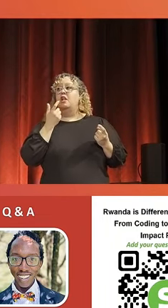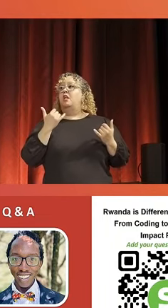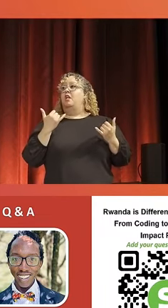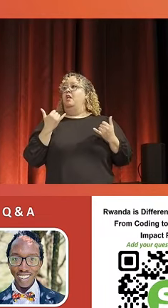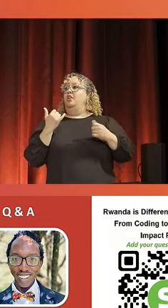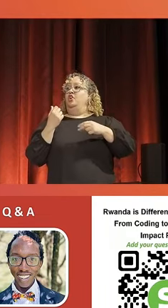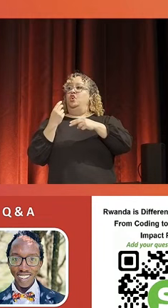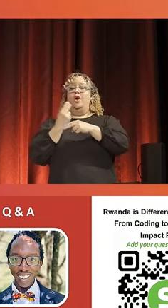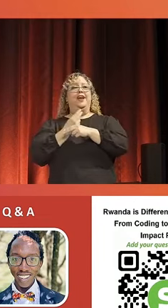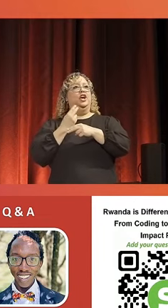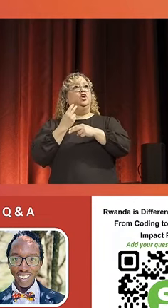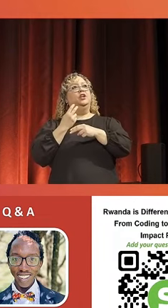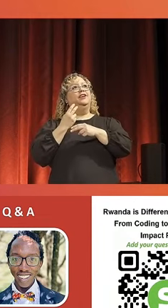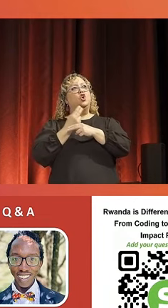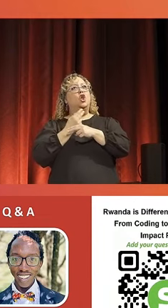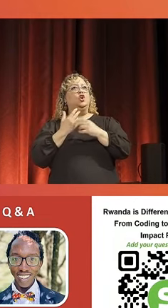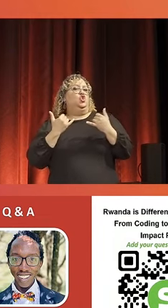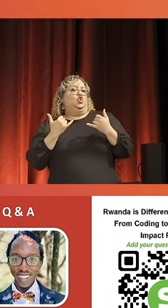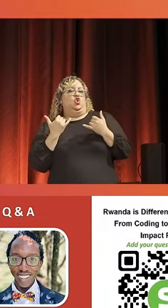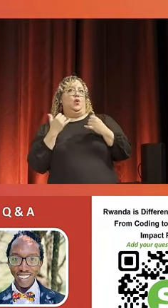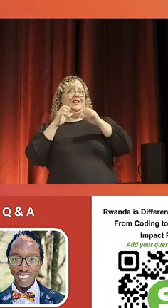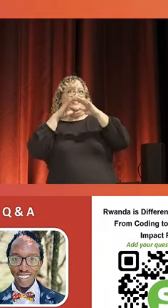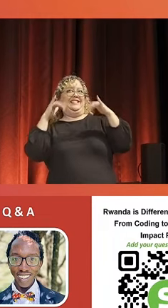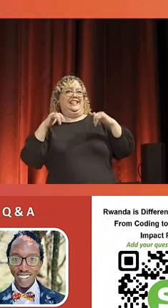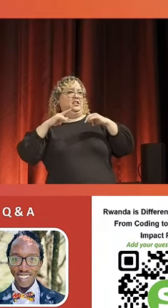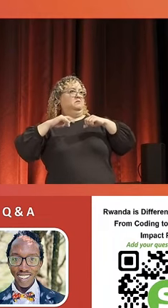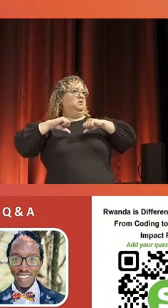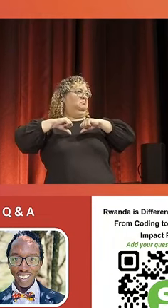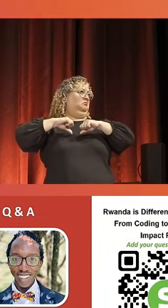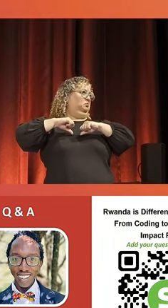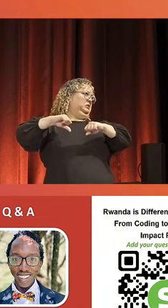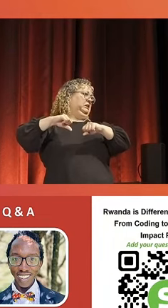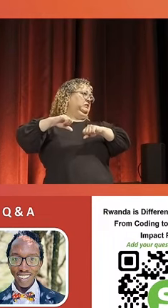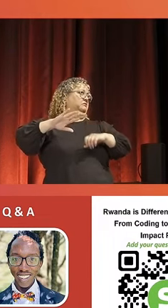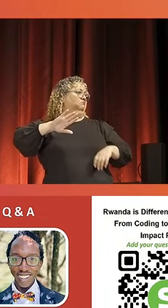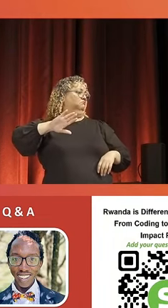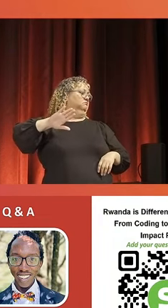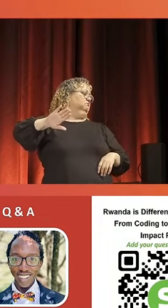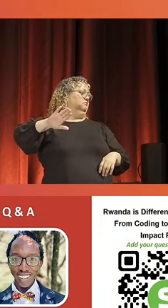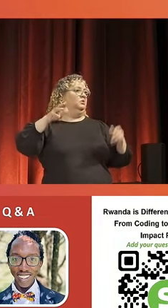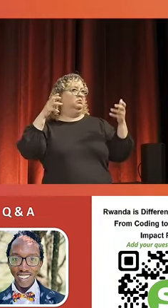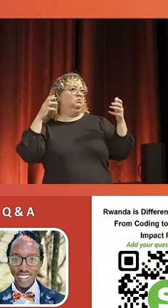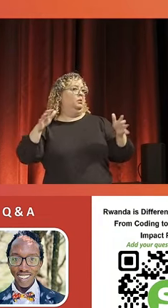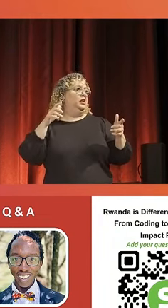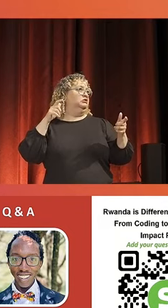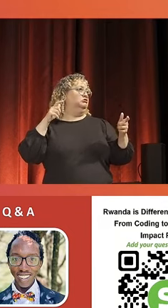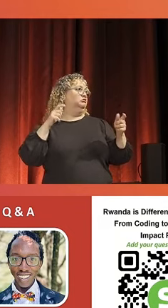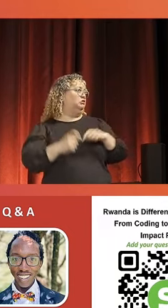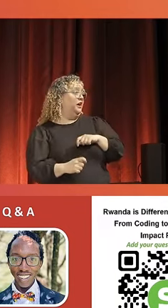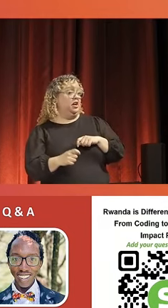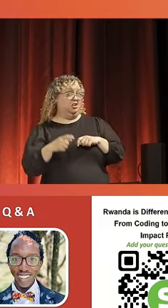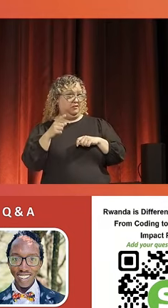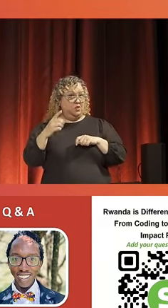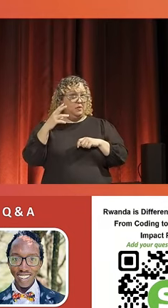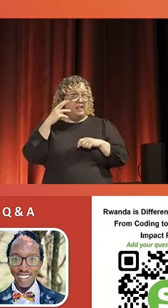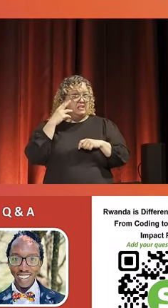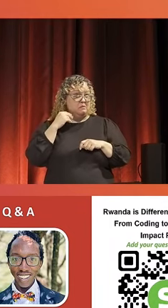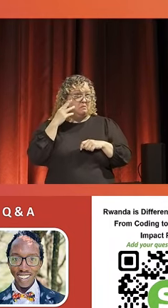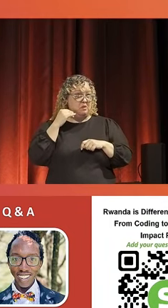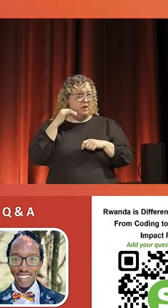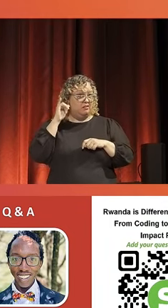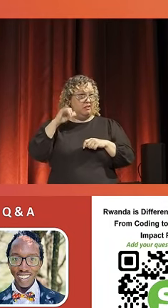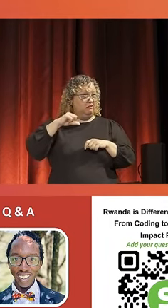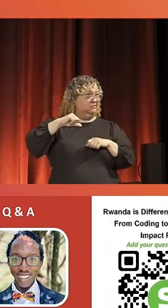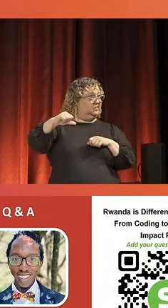refusing change, or any kind of, you know, pushback that you, resistance to some of the things that you've been trying to bring to life.